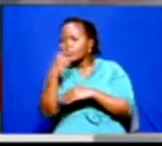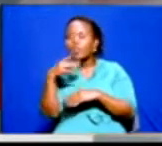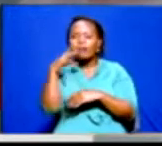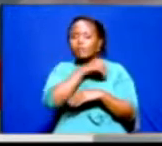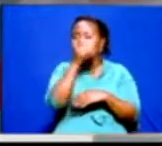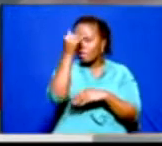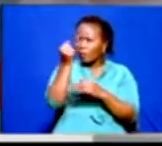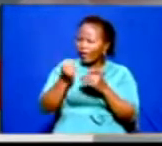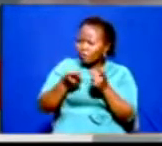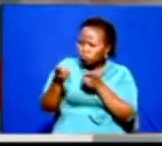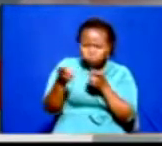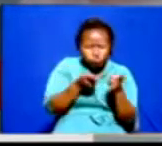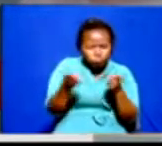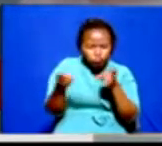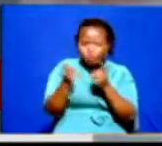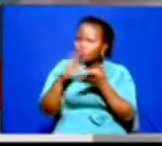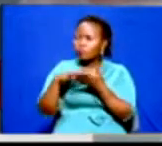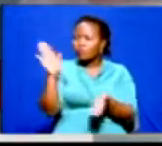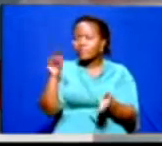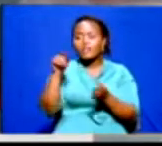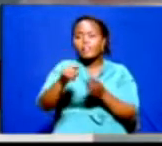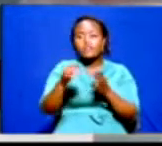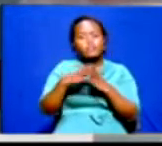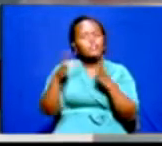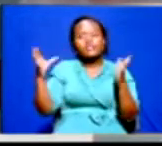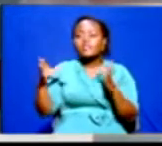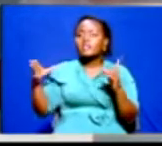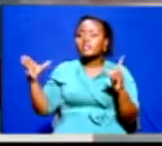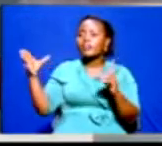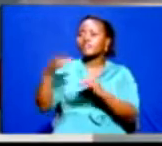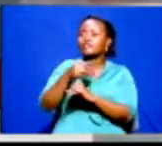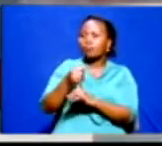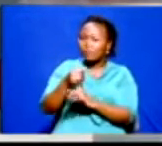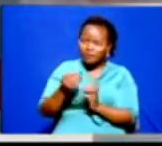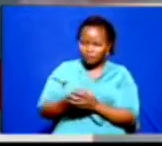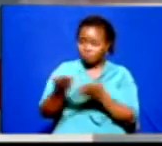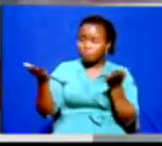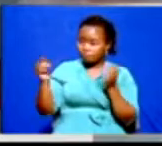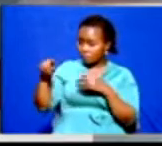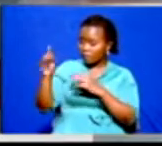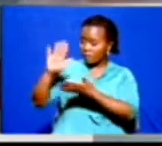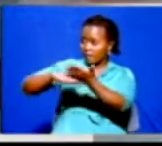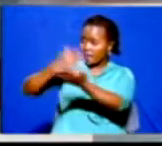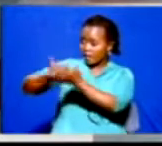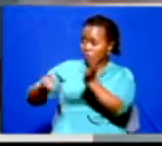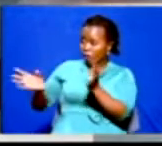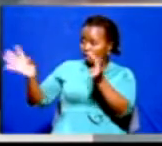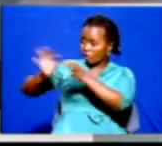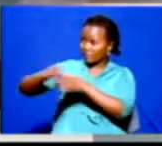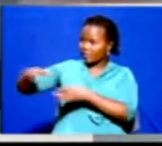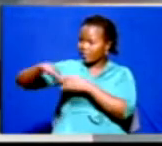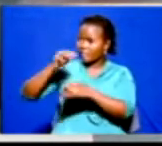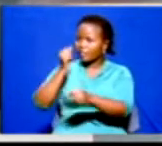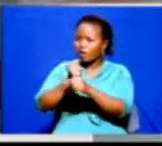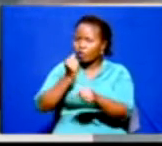So to me, that's the milestone. So the colleges are kind of connected and connected, yes, and networked. All right. In terms of the content, though,